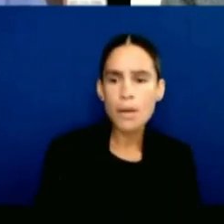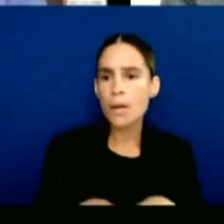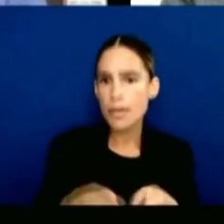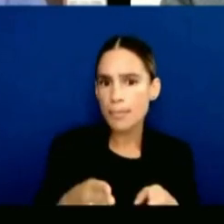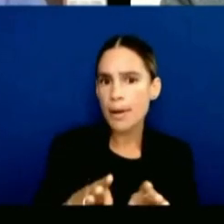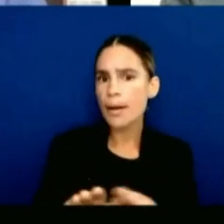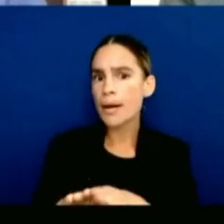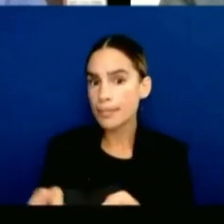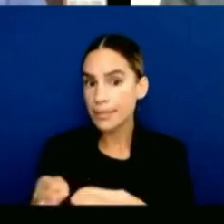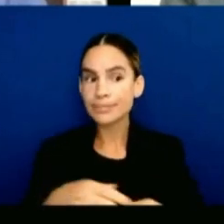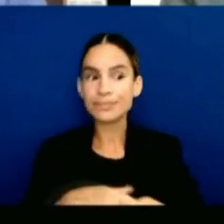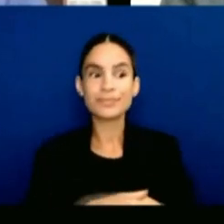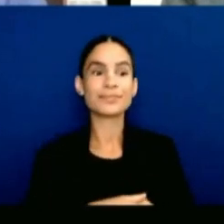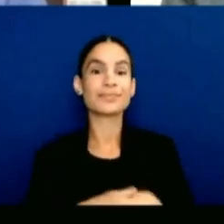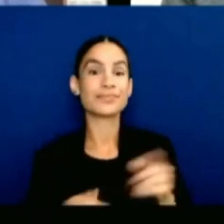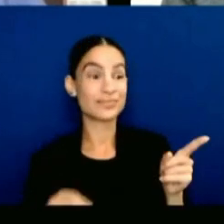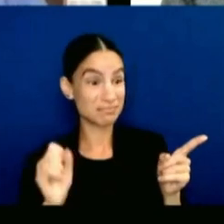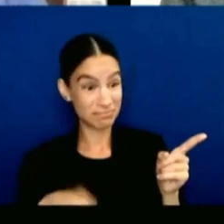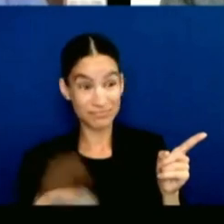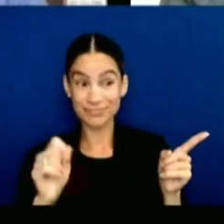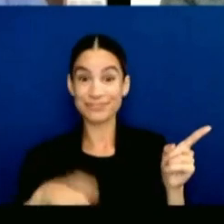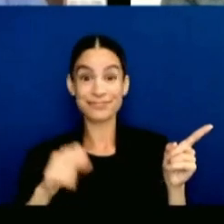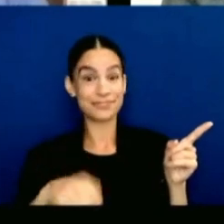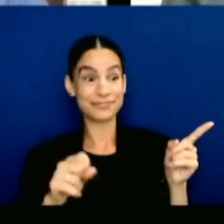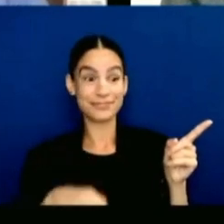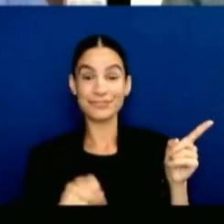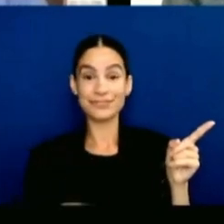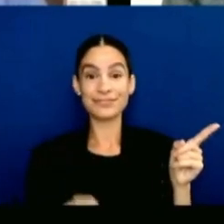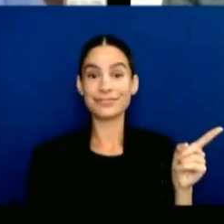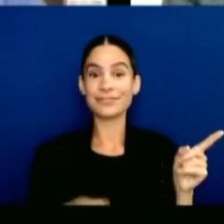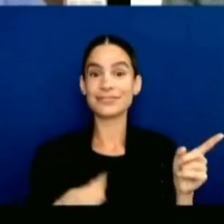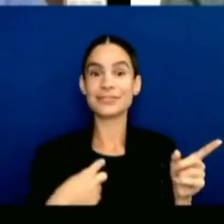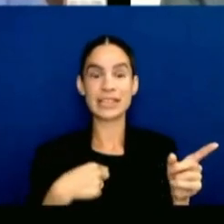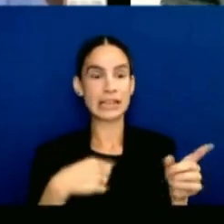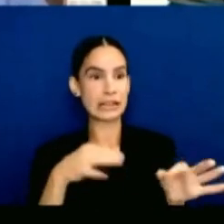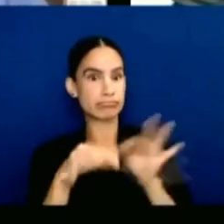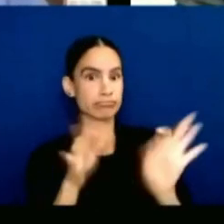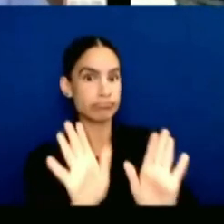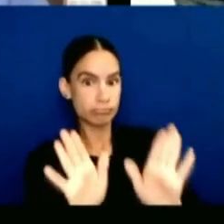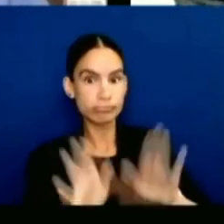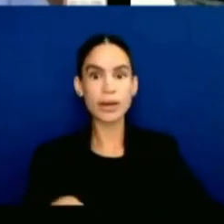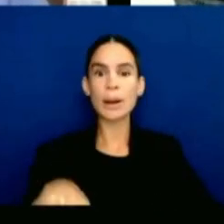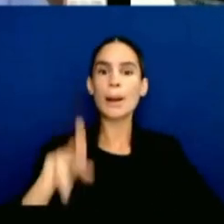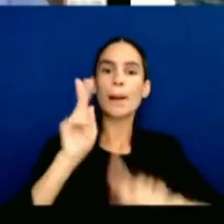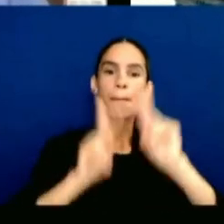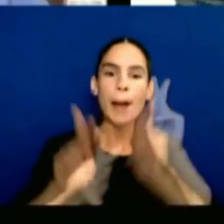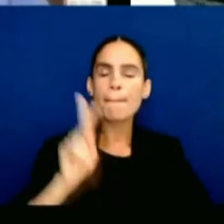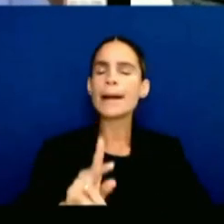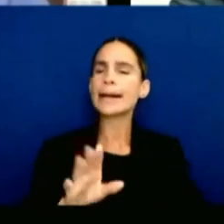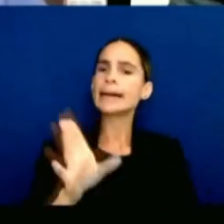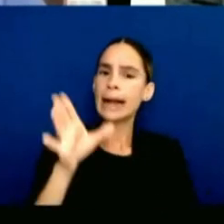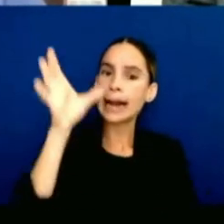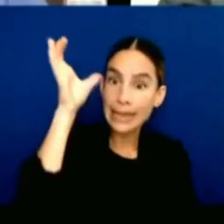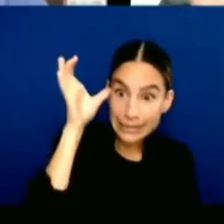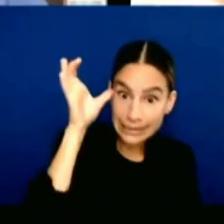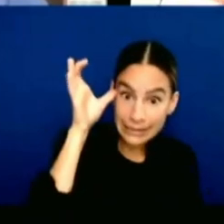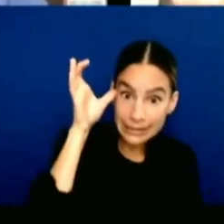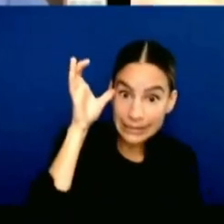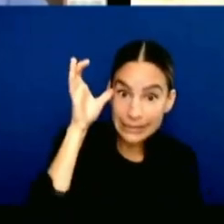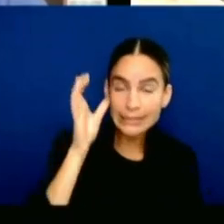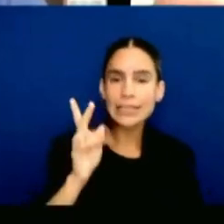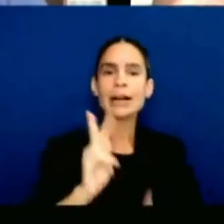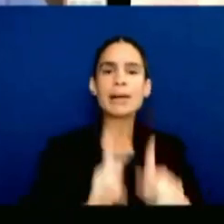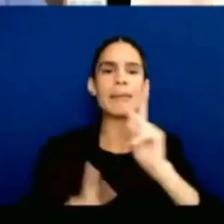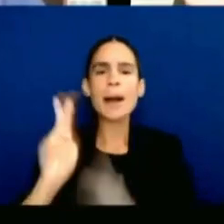people listen, I hope they appreciate it, that rather than looking at the public health effort versus